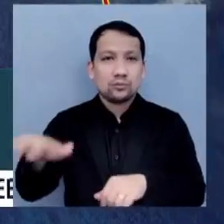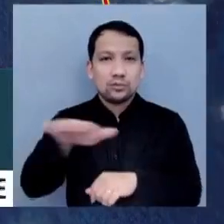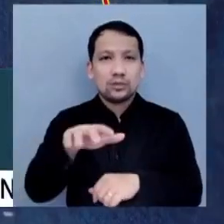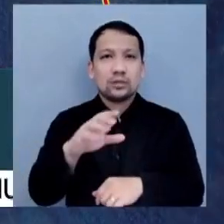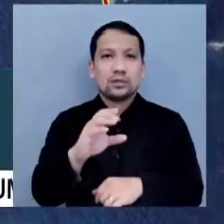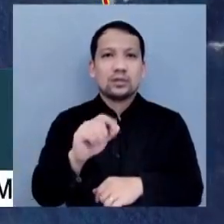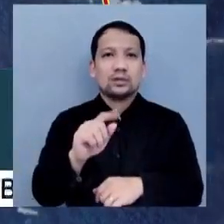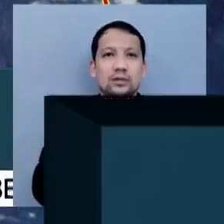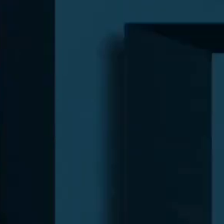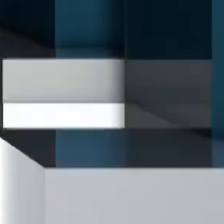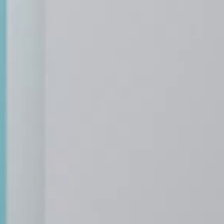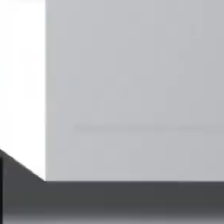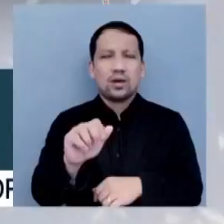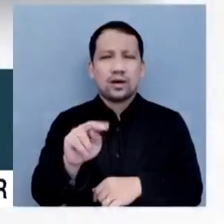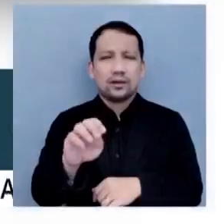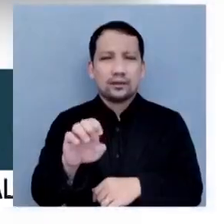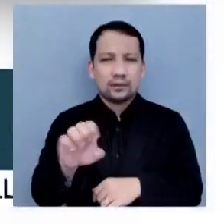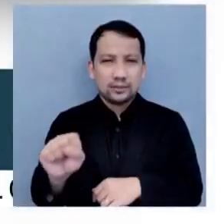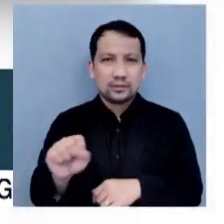Catanduanes.